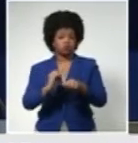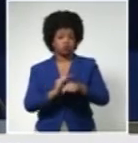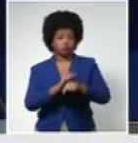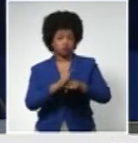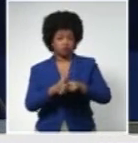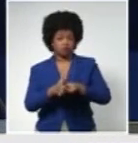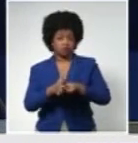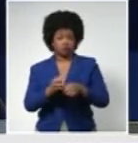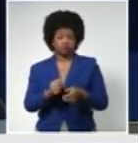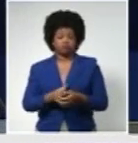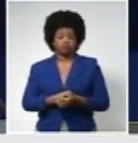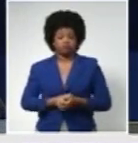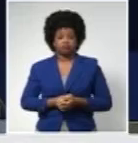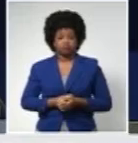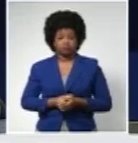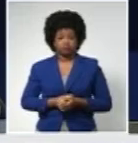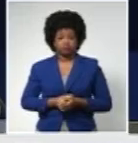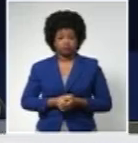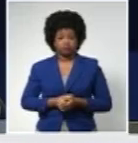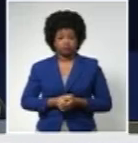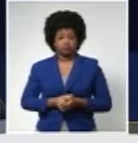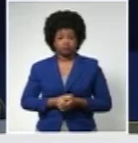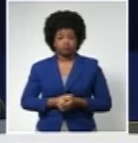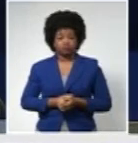153,233 samples, and